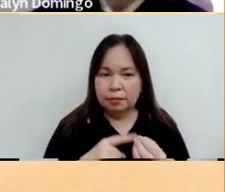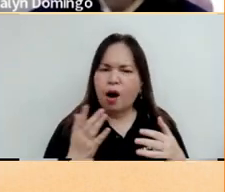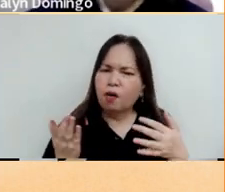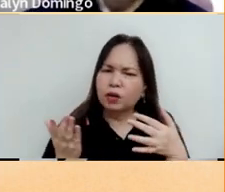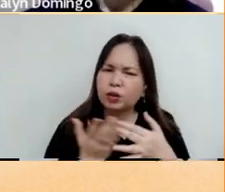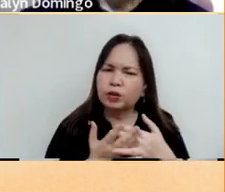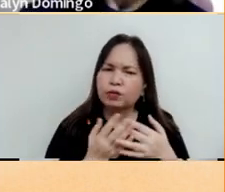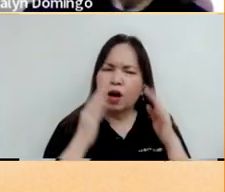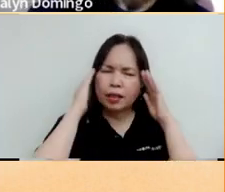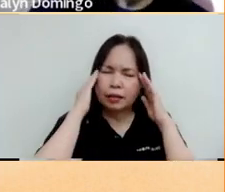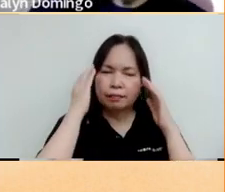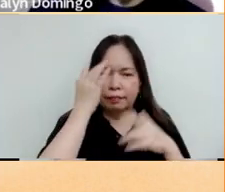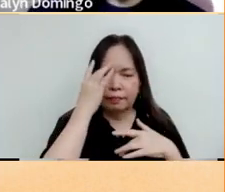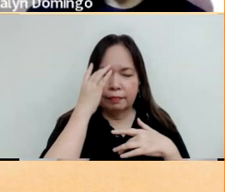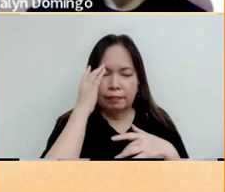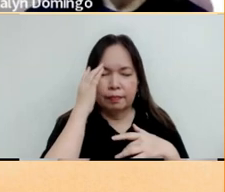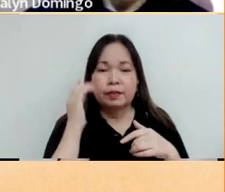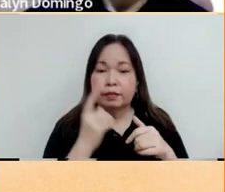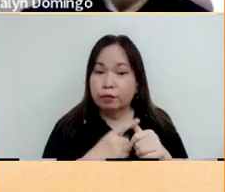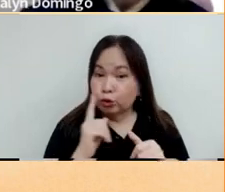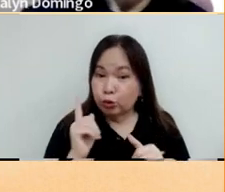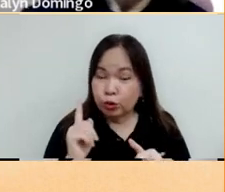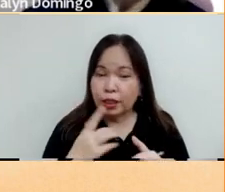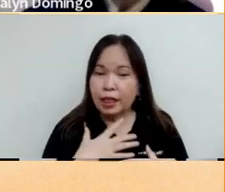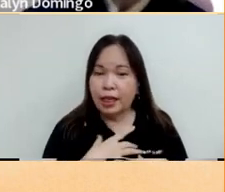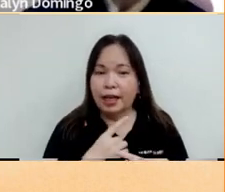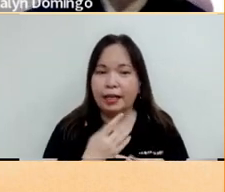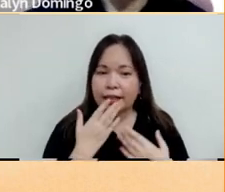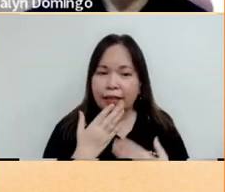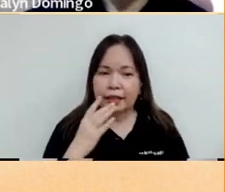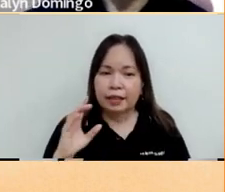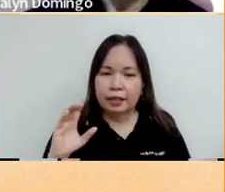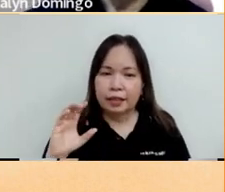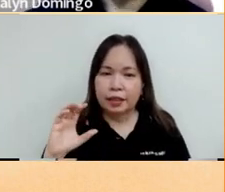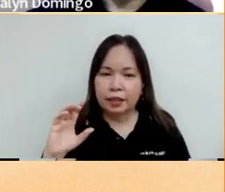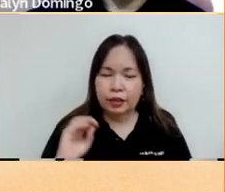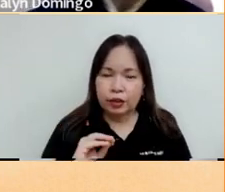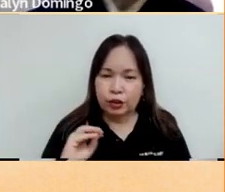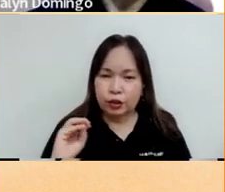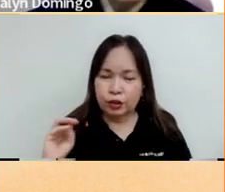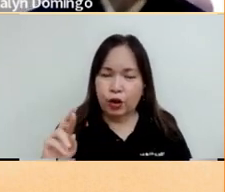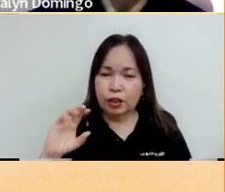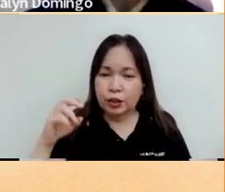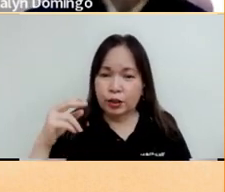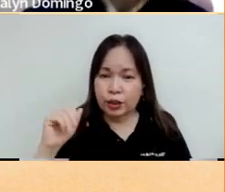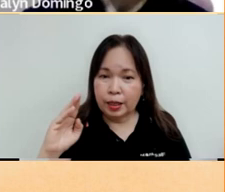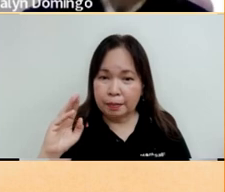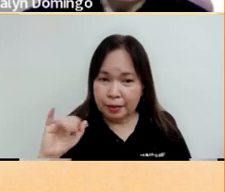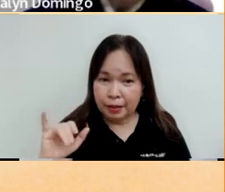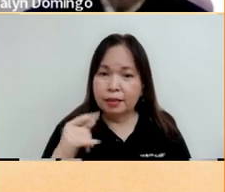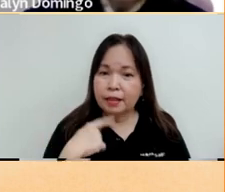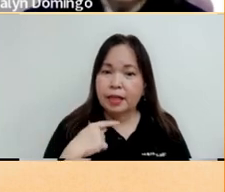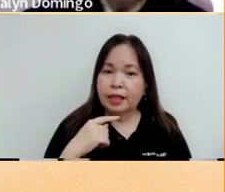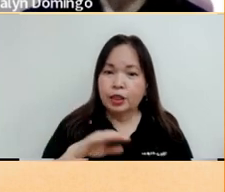disorders. But first, I'd like to thank Doc Chabi and the Child Protection Network for inviting me to be part of